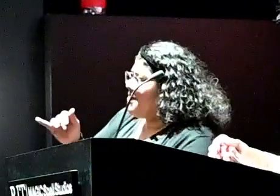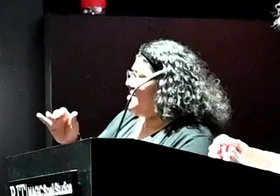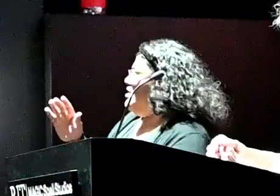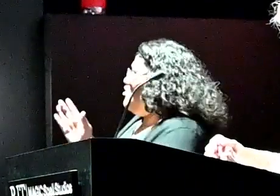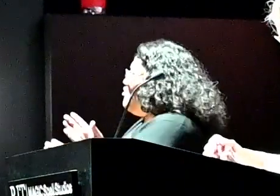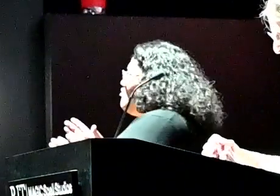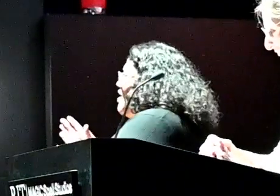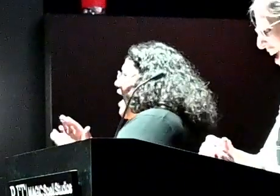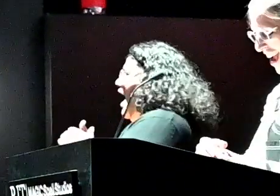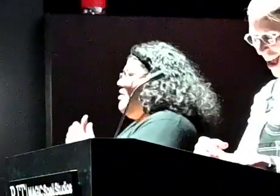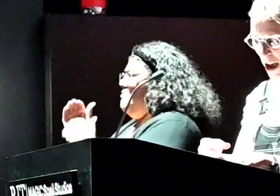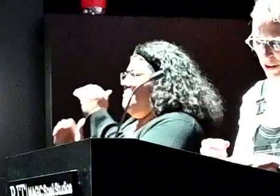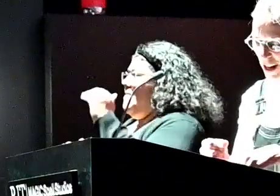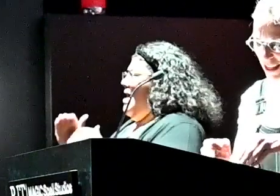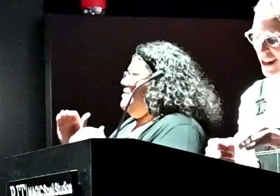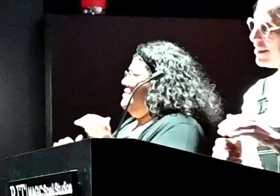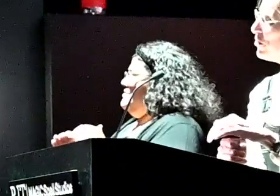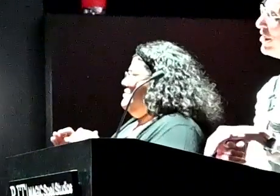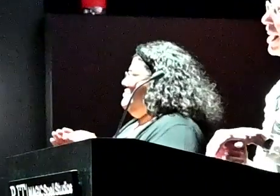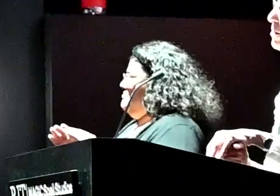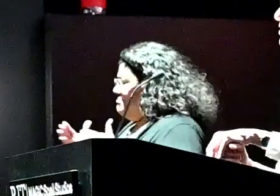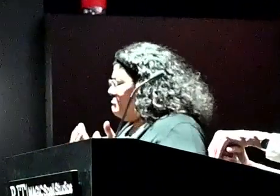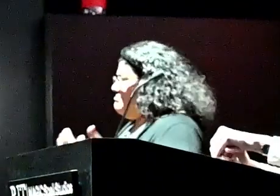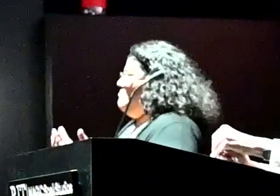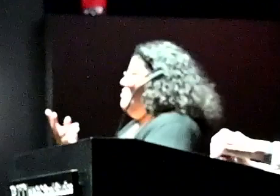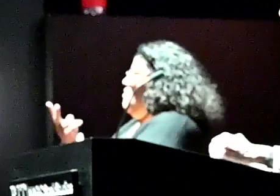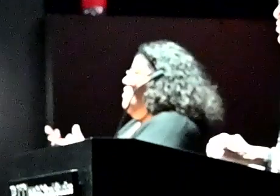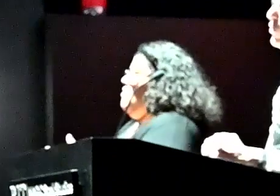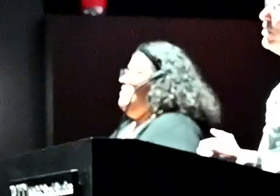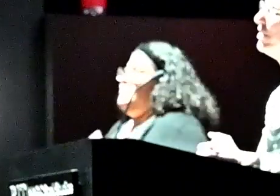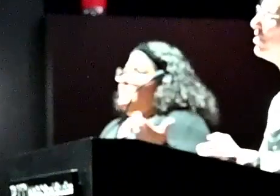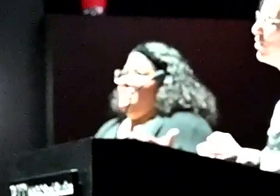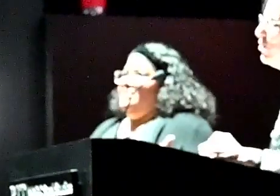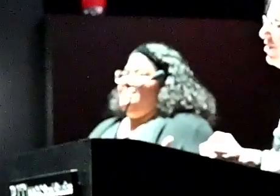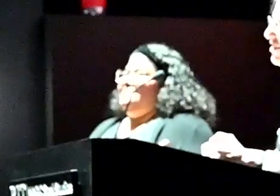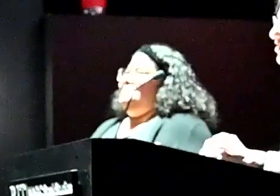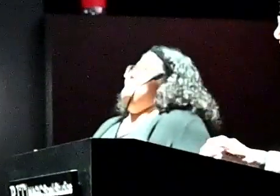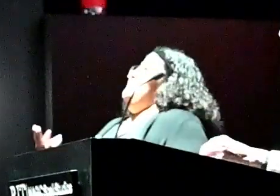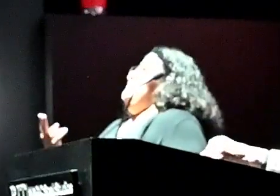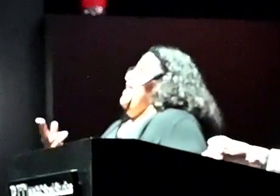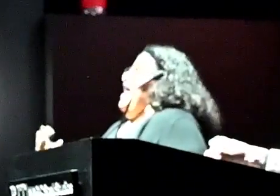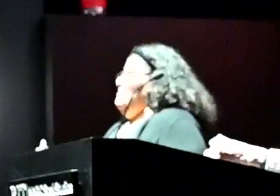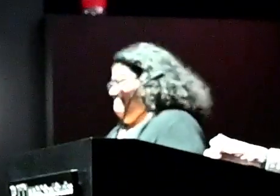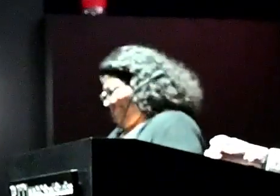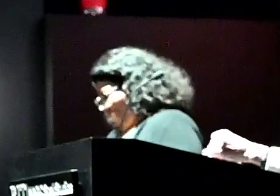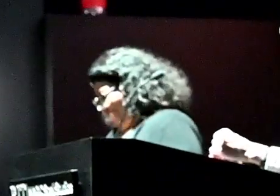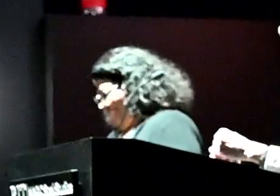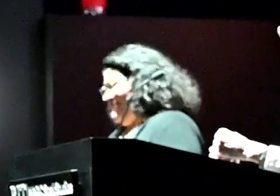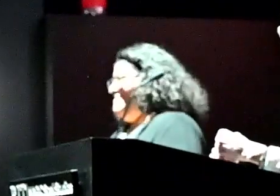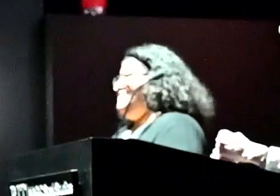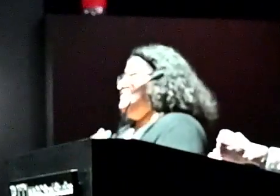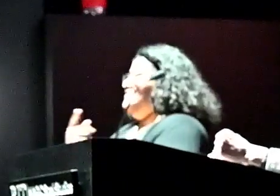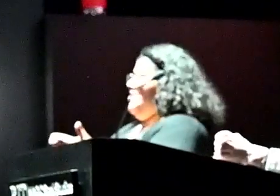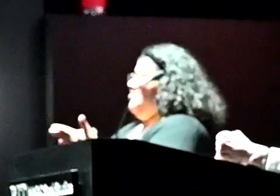you kind of keep those? Ha! I mean, I think at different times it's more graceful than others, right? I mean,